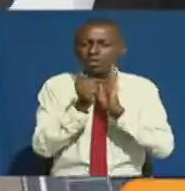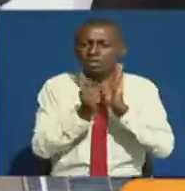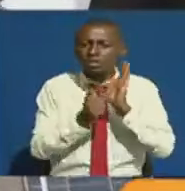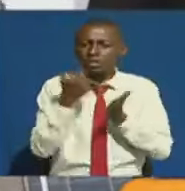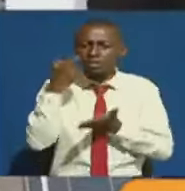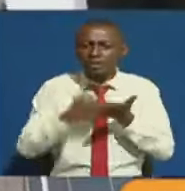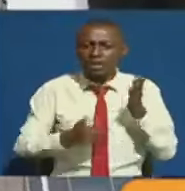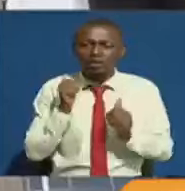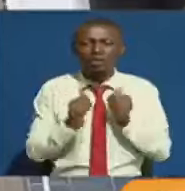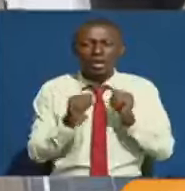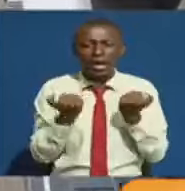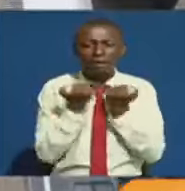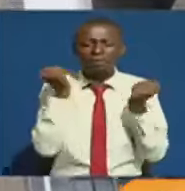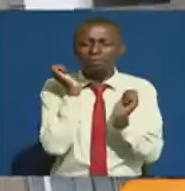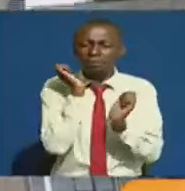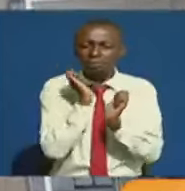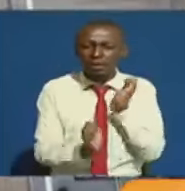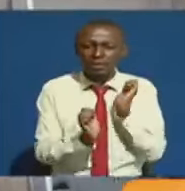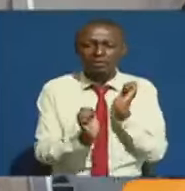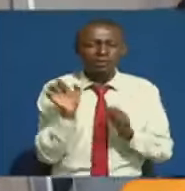measures.